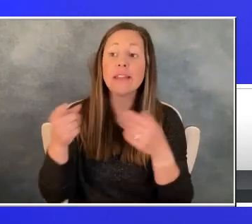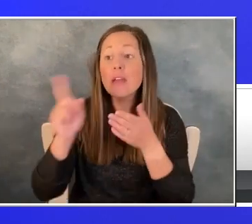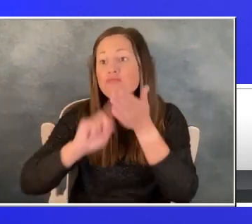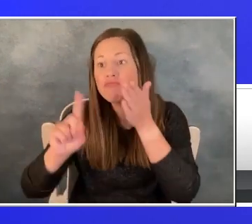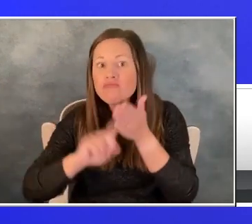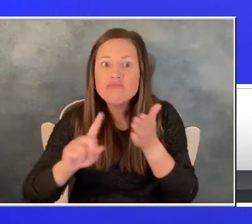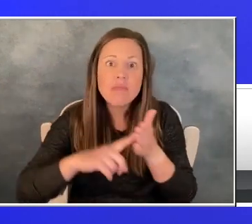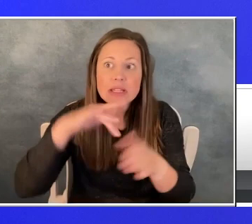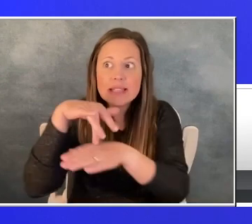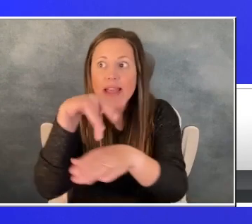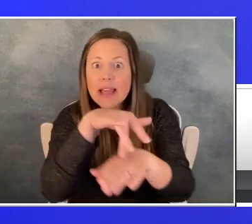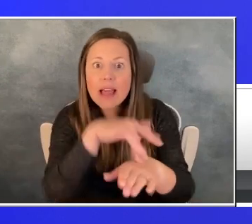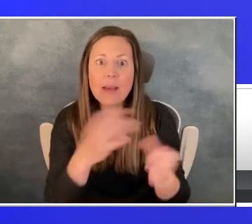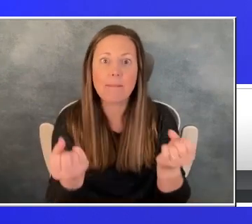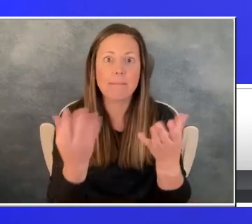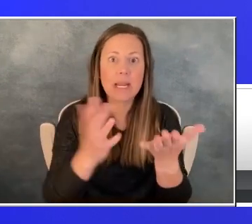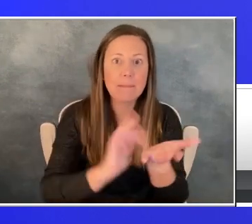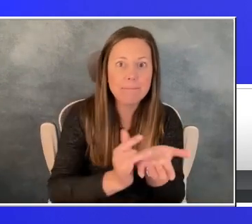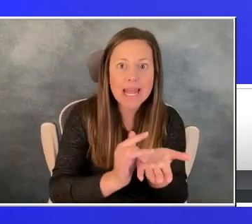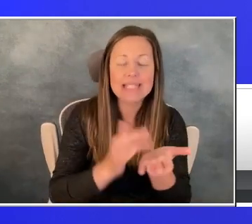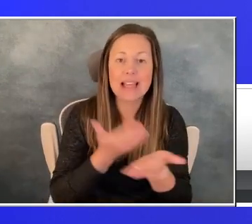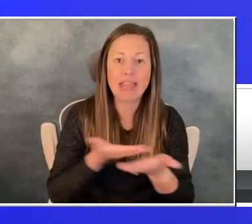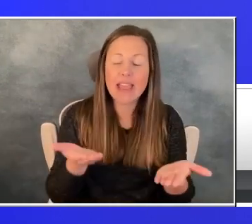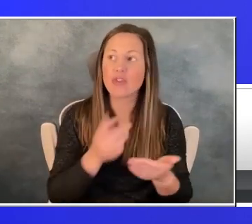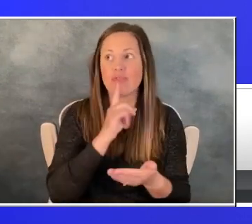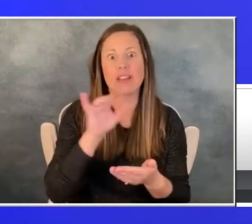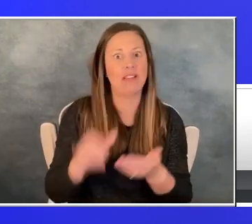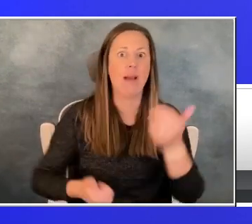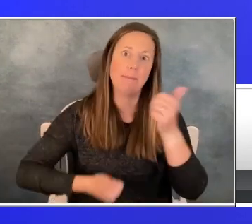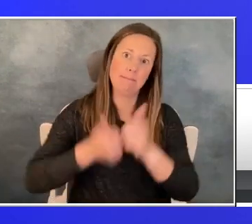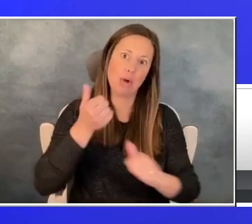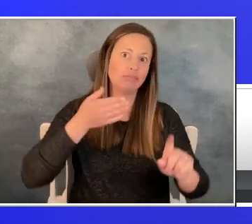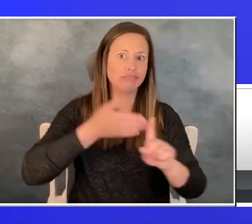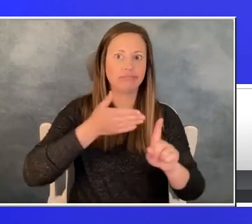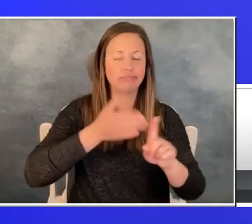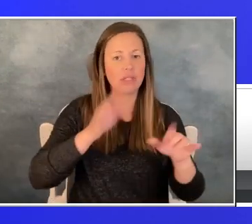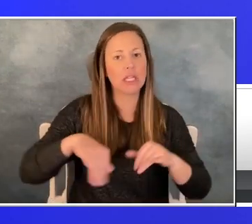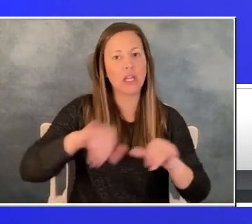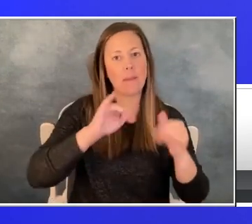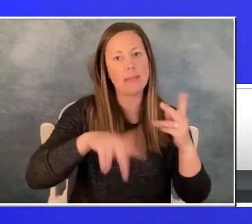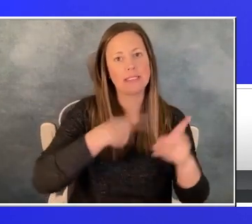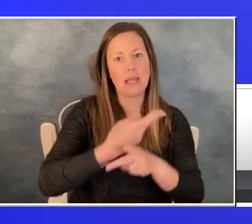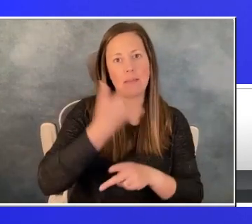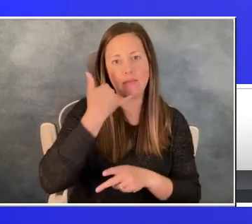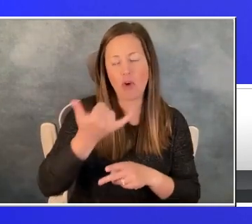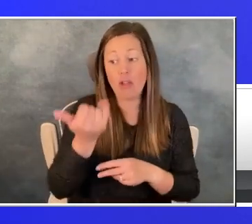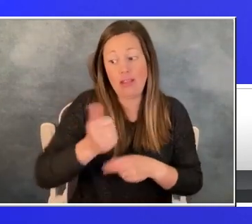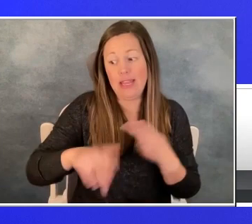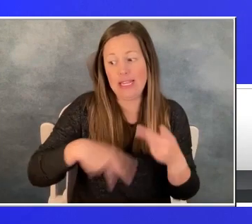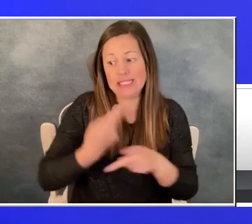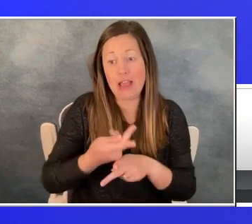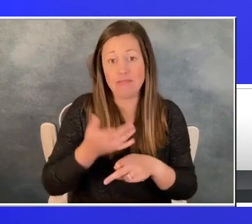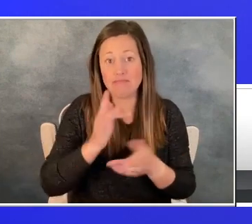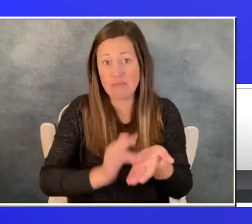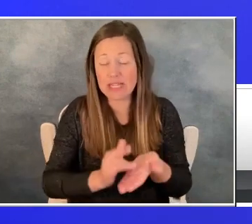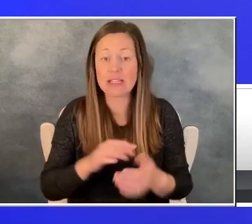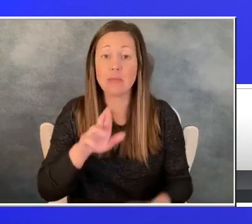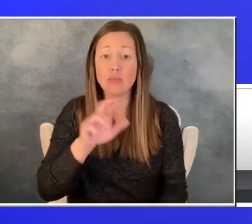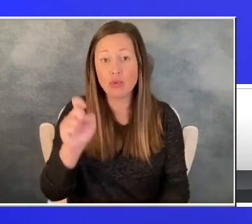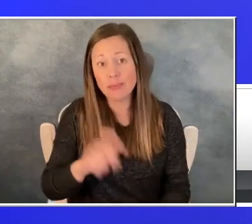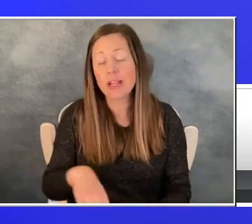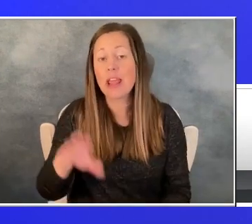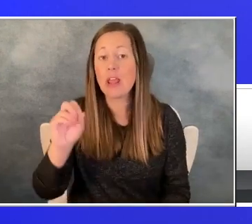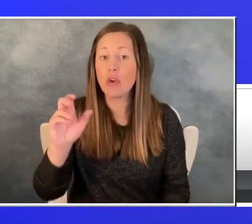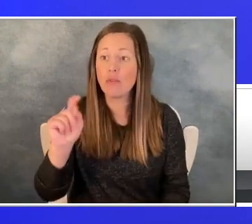of medications, that is by far the most common type of call we get, is any type of medication, prescription, over the counter, kids getting